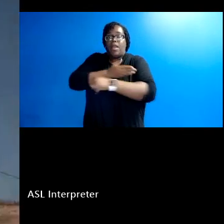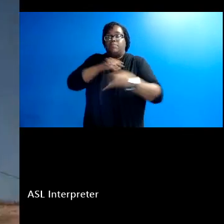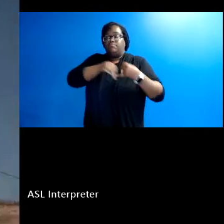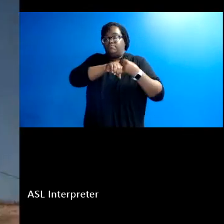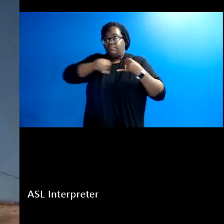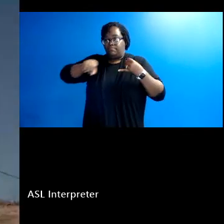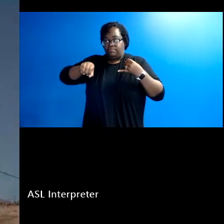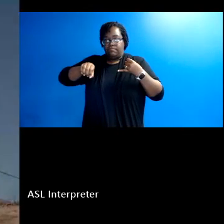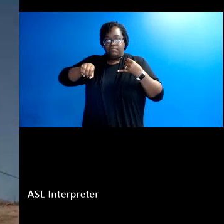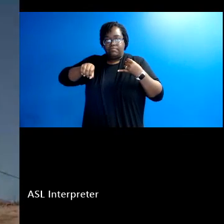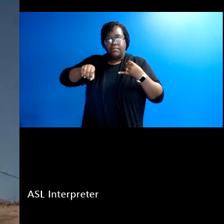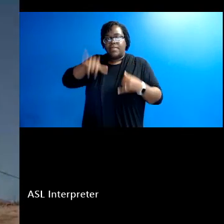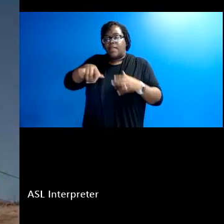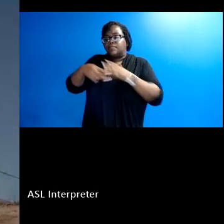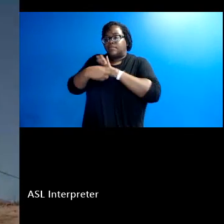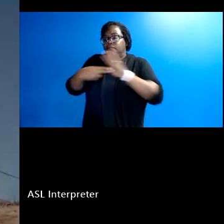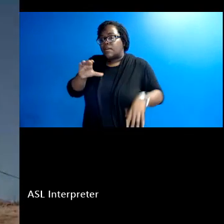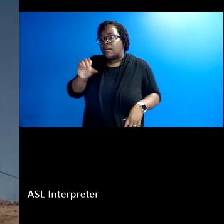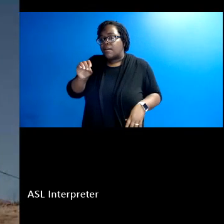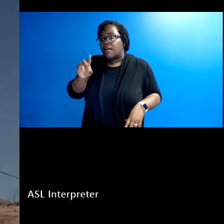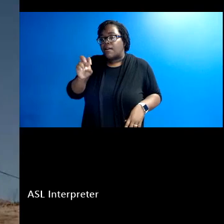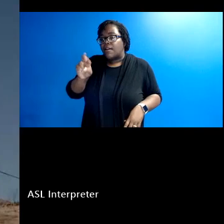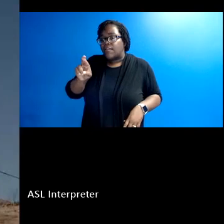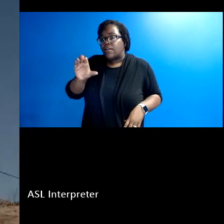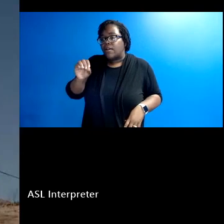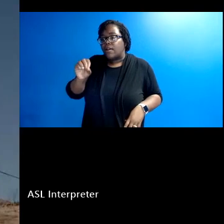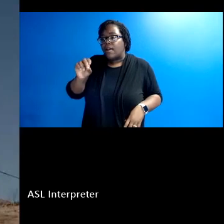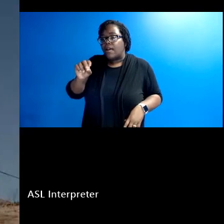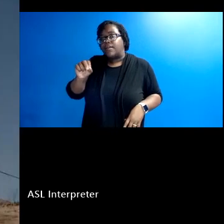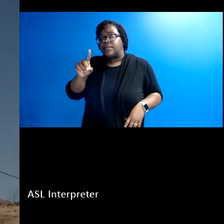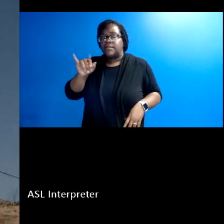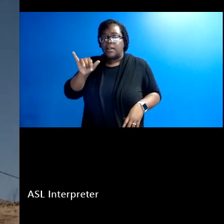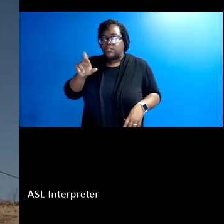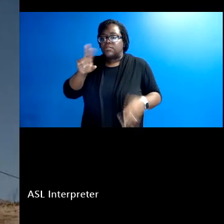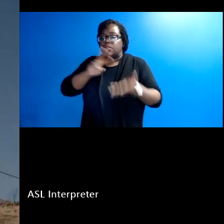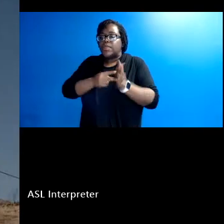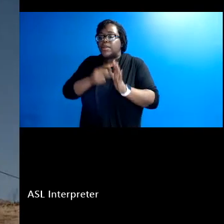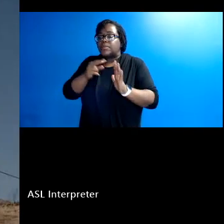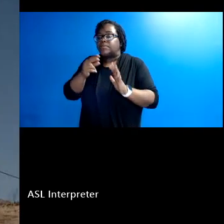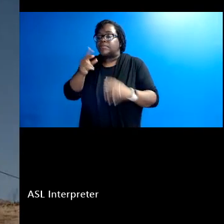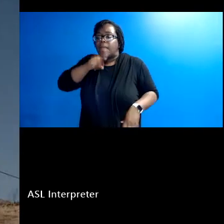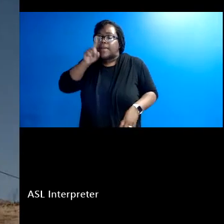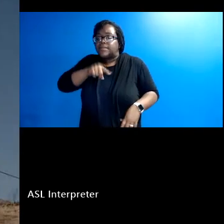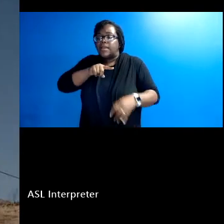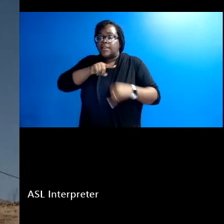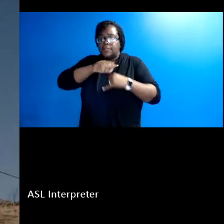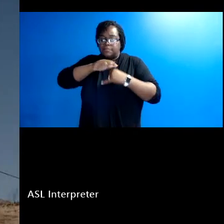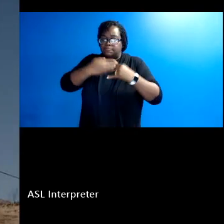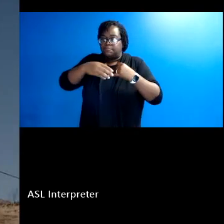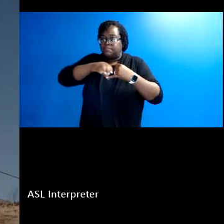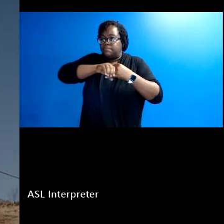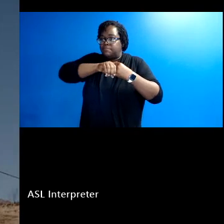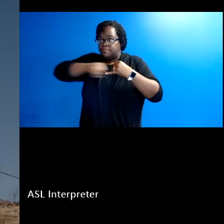what that does is basically it has plastic or an insulation around the wire. And the great thing about